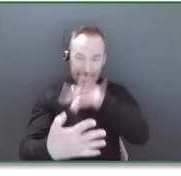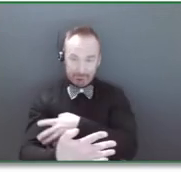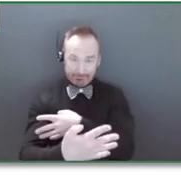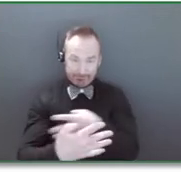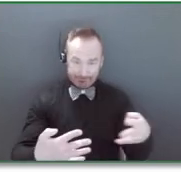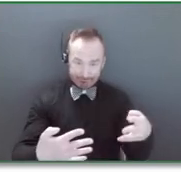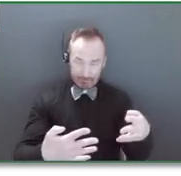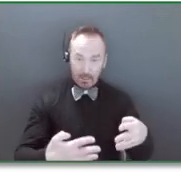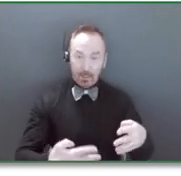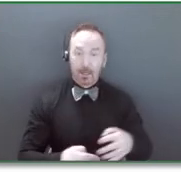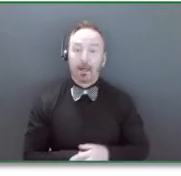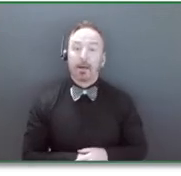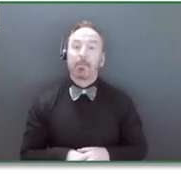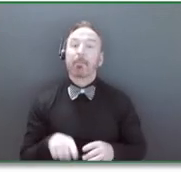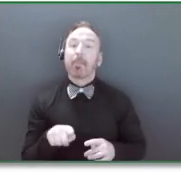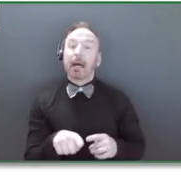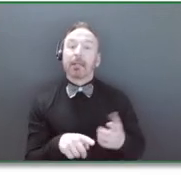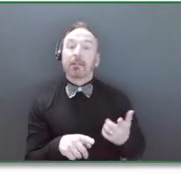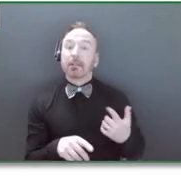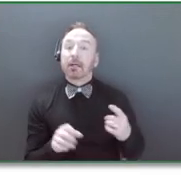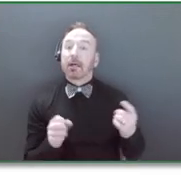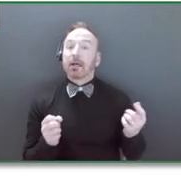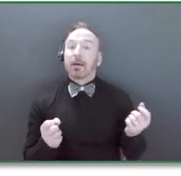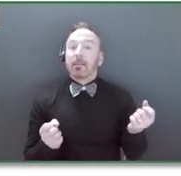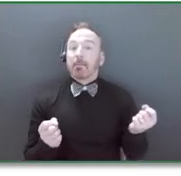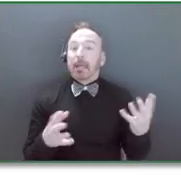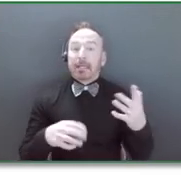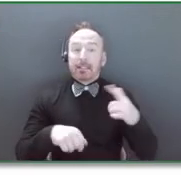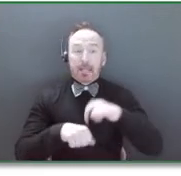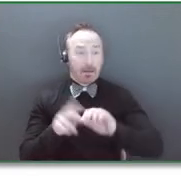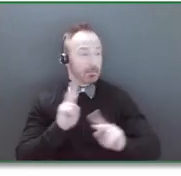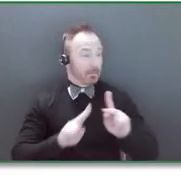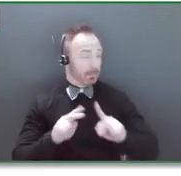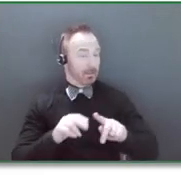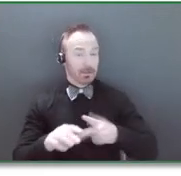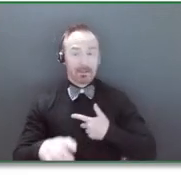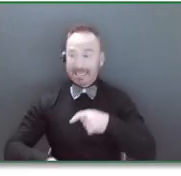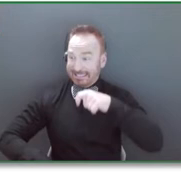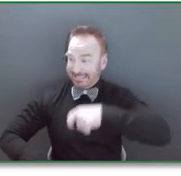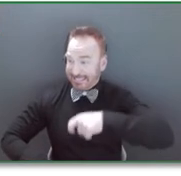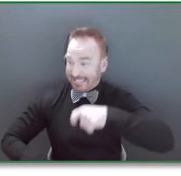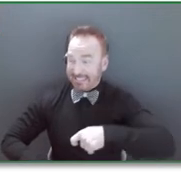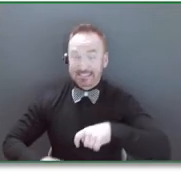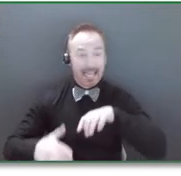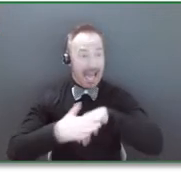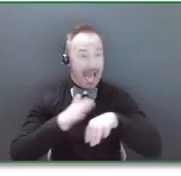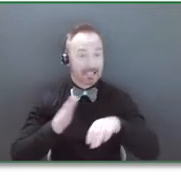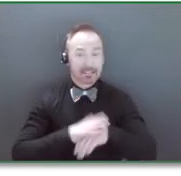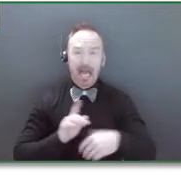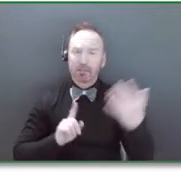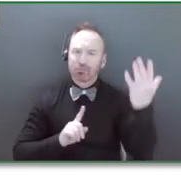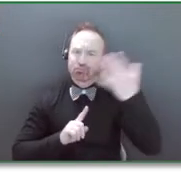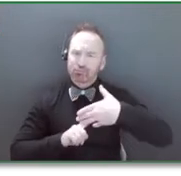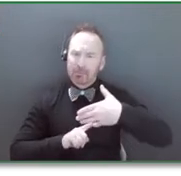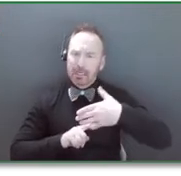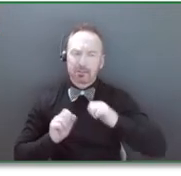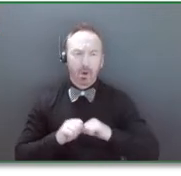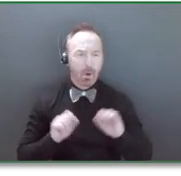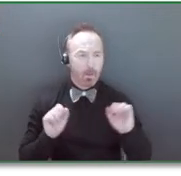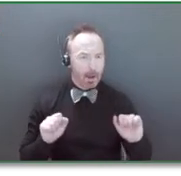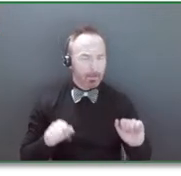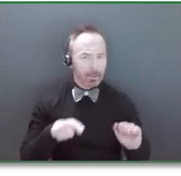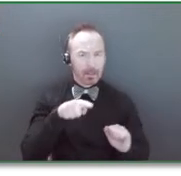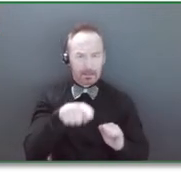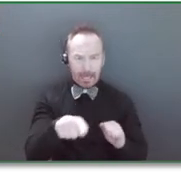that remembering that many may have hidden access needs. With infinite combinations, it is difficult to have specific